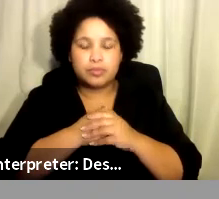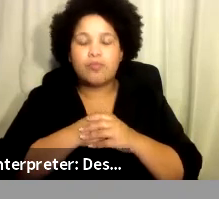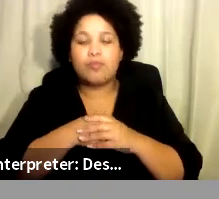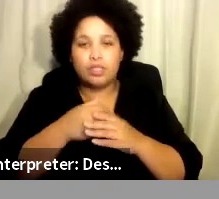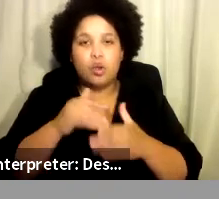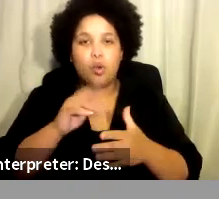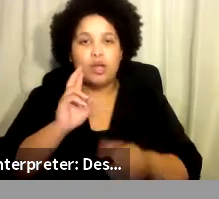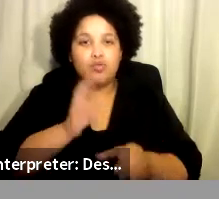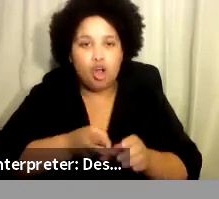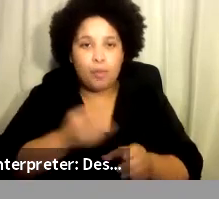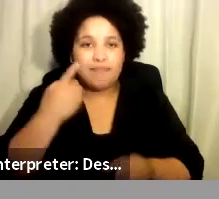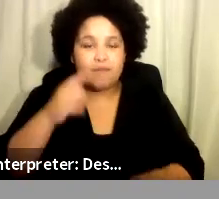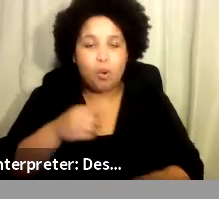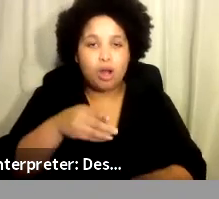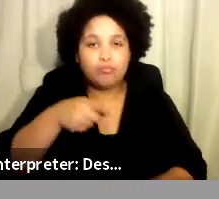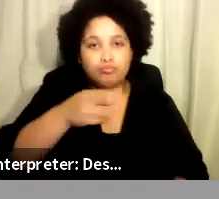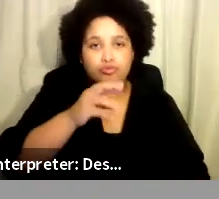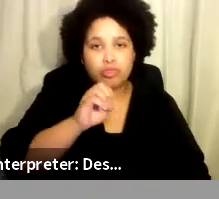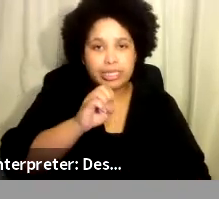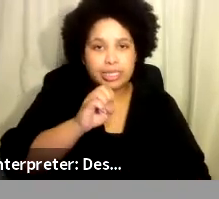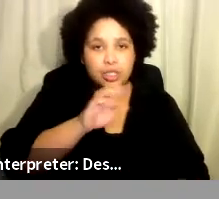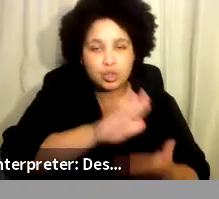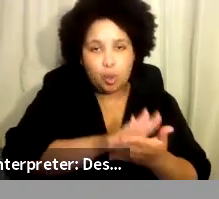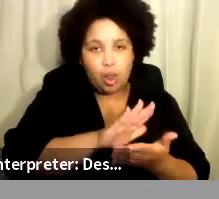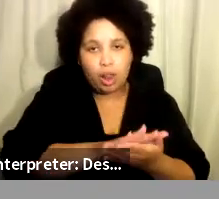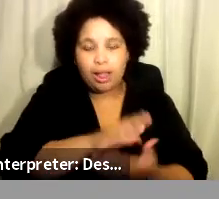the differences between both programs?